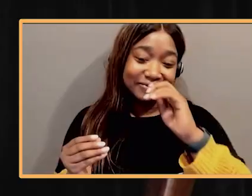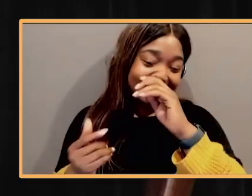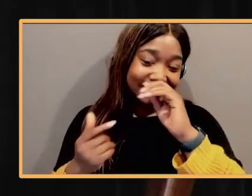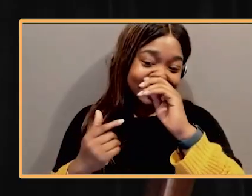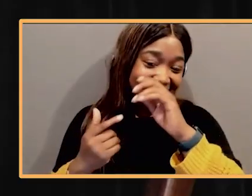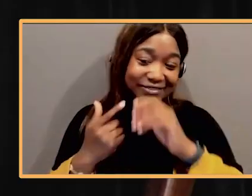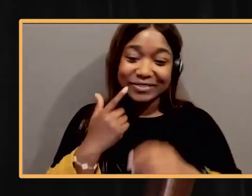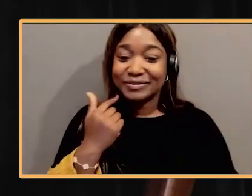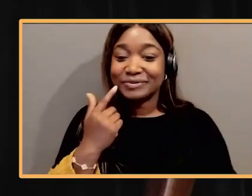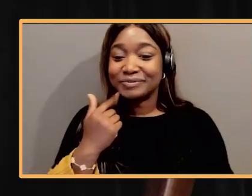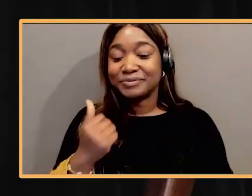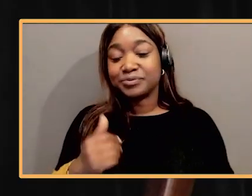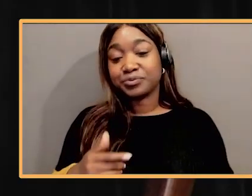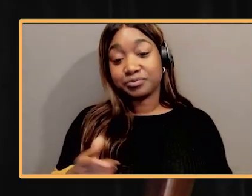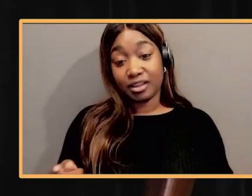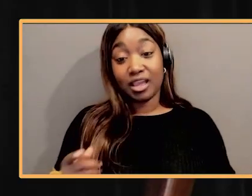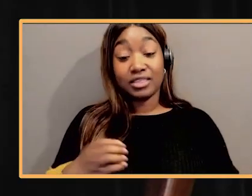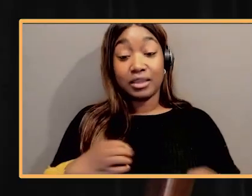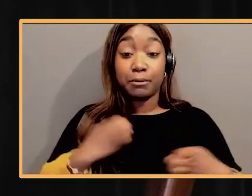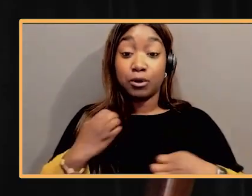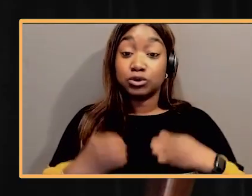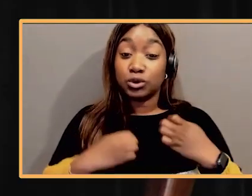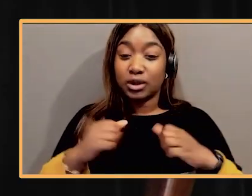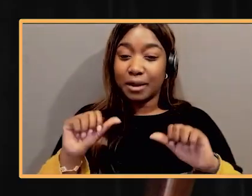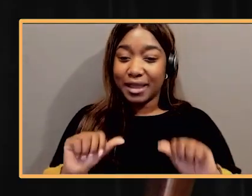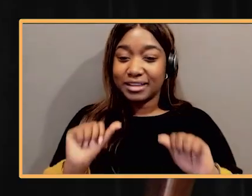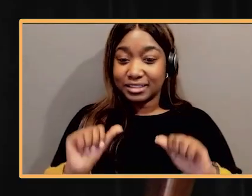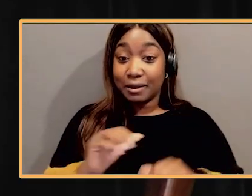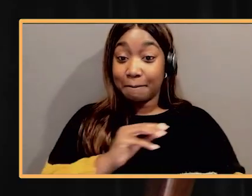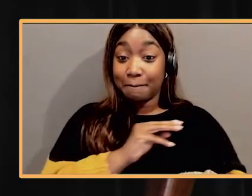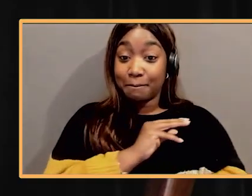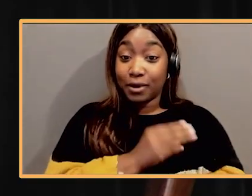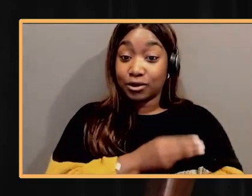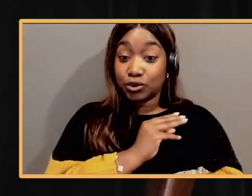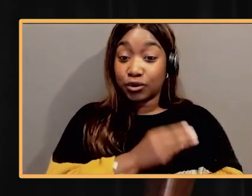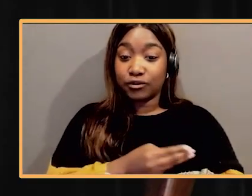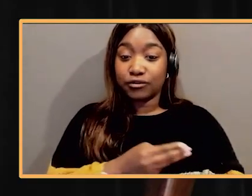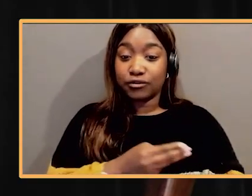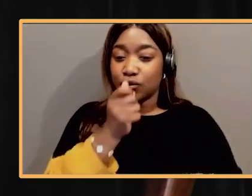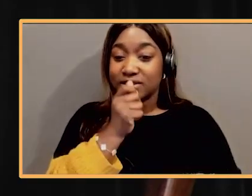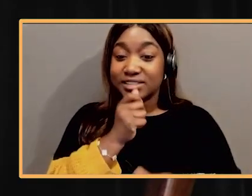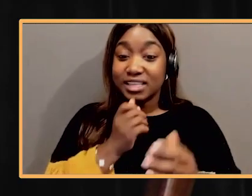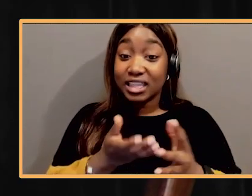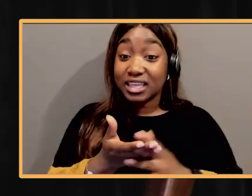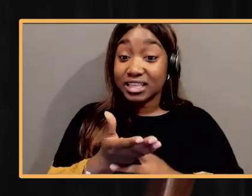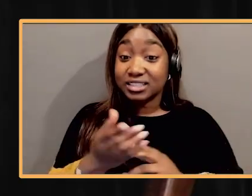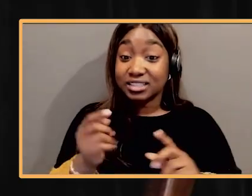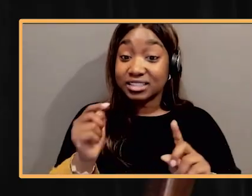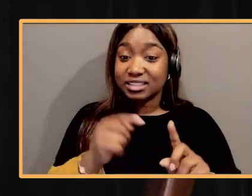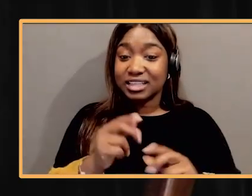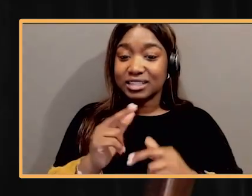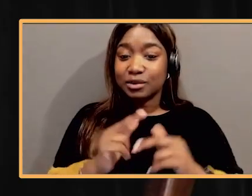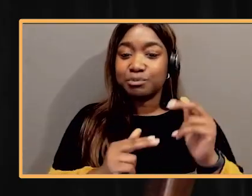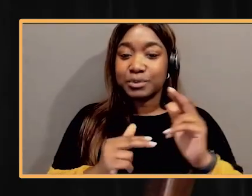the emotional capacity, muscle, resilience of that is built